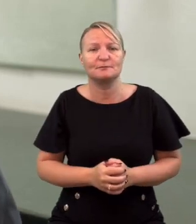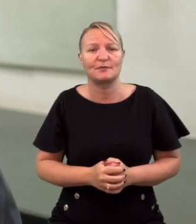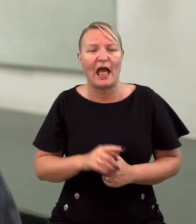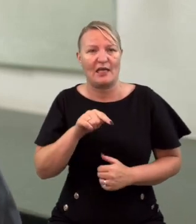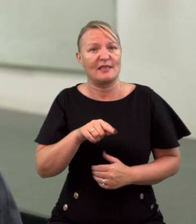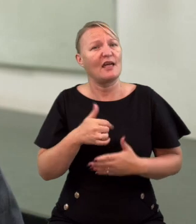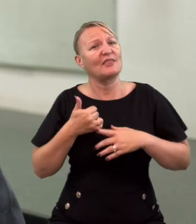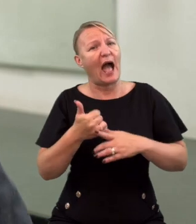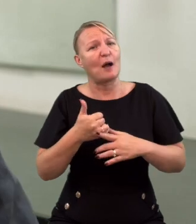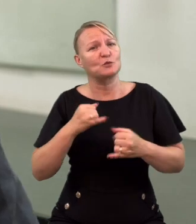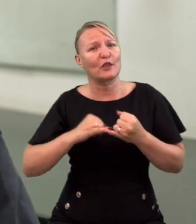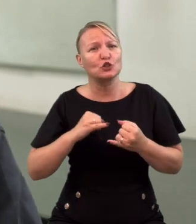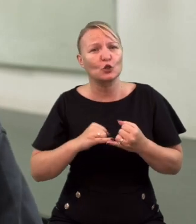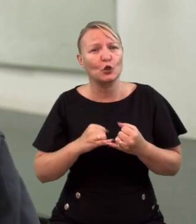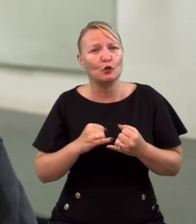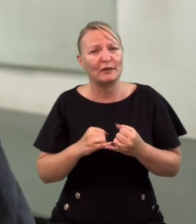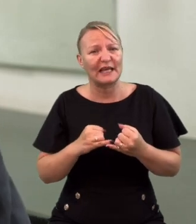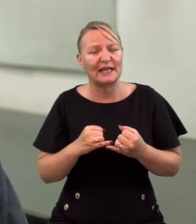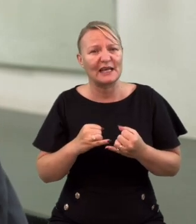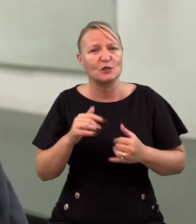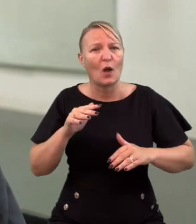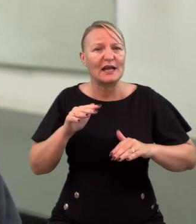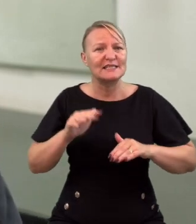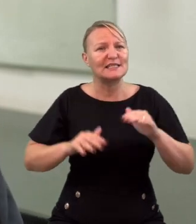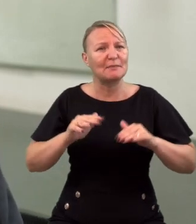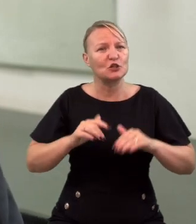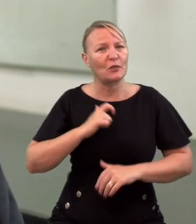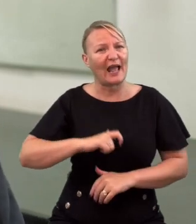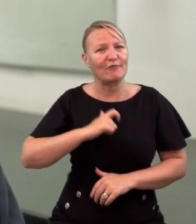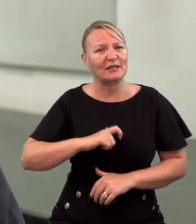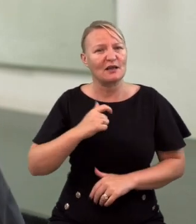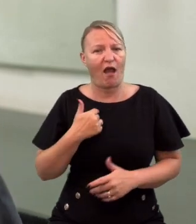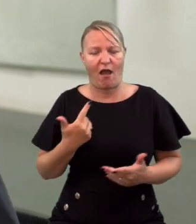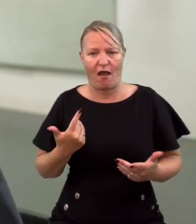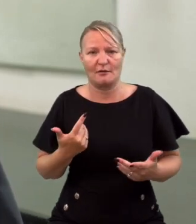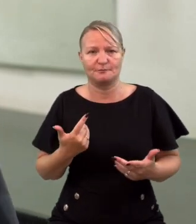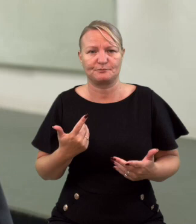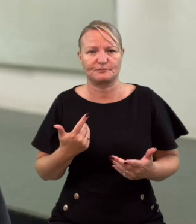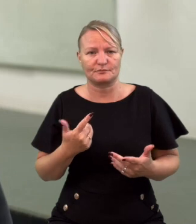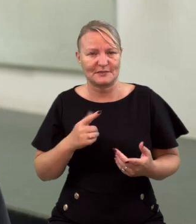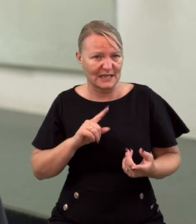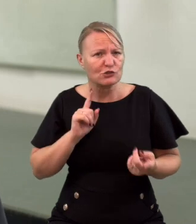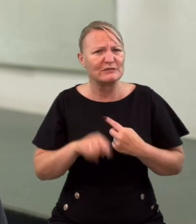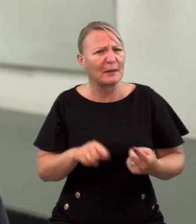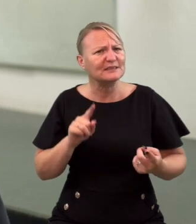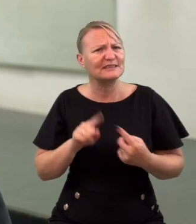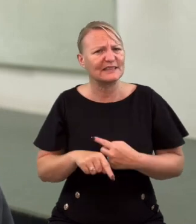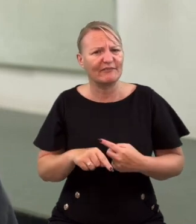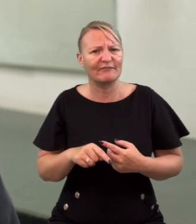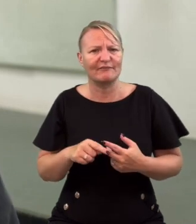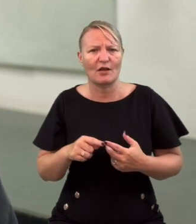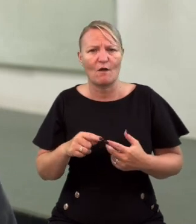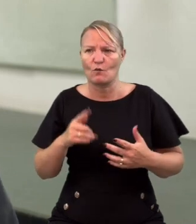think that does help with Subi, because it's very similar to his character. He's